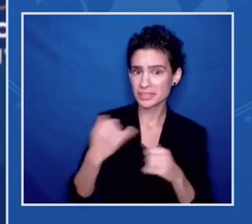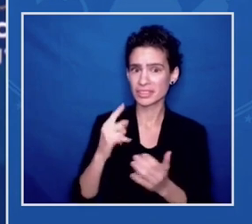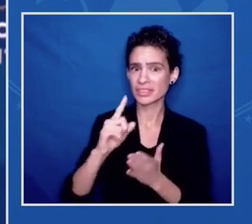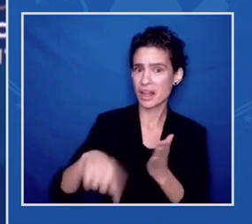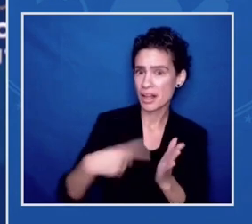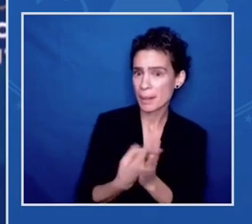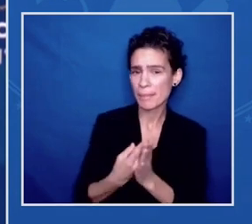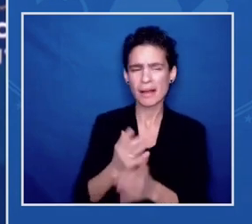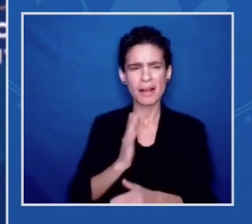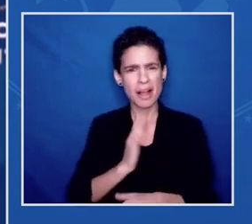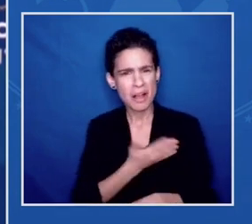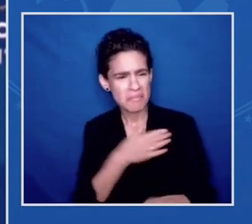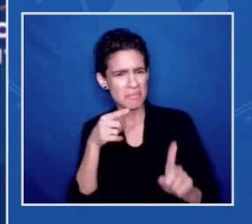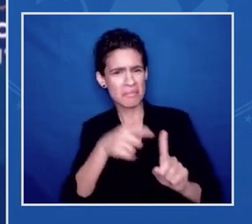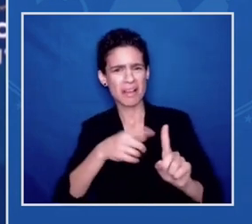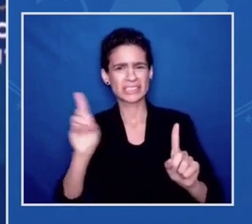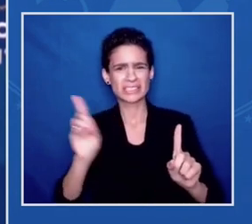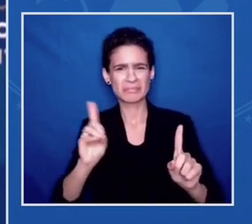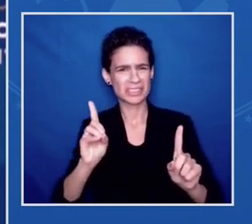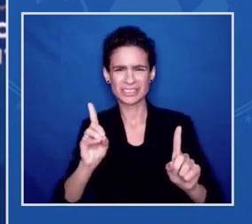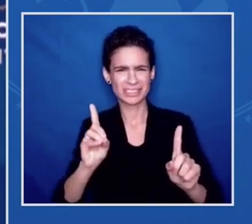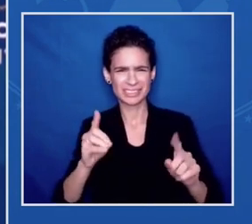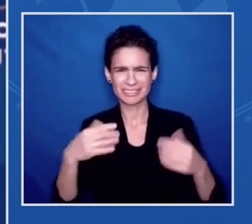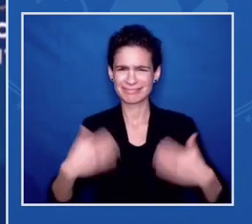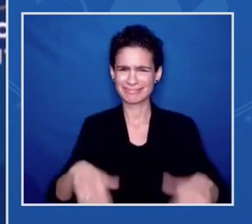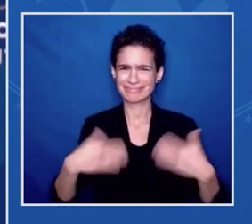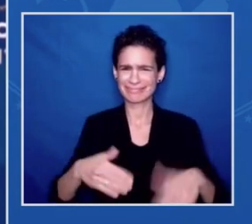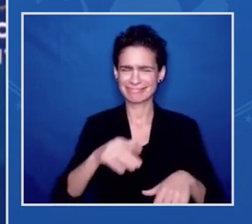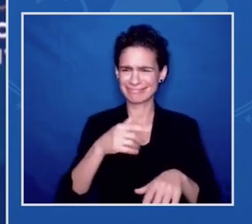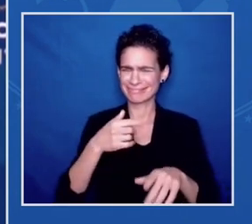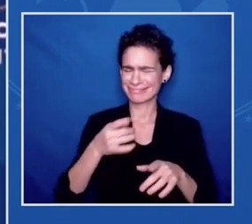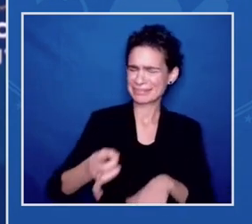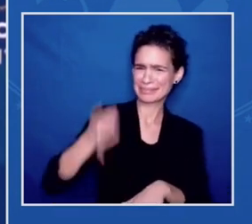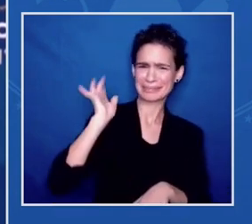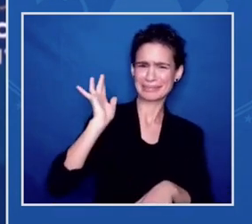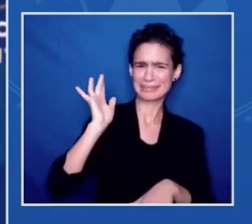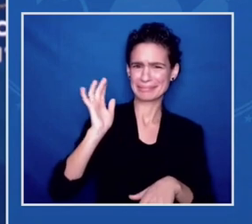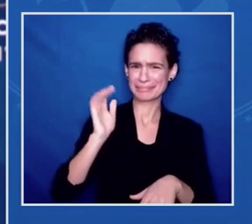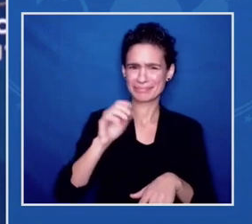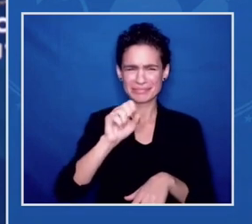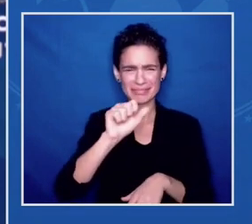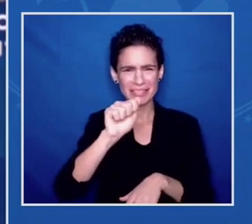At this hour, our democracy is under an unprecedented assault,